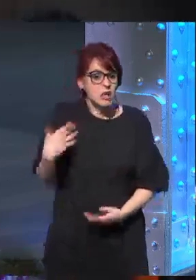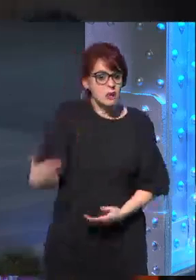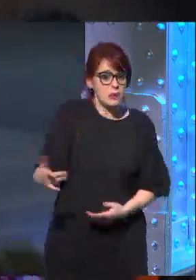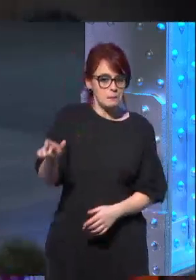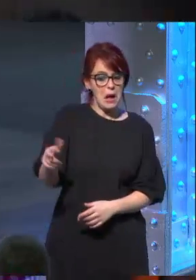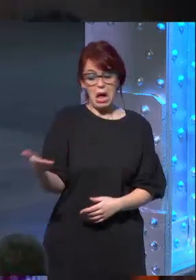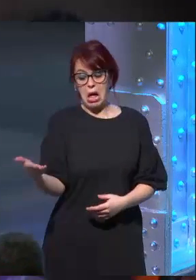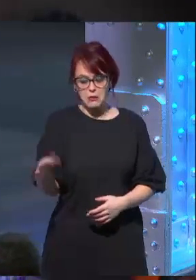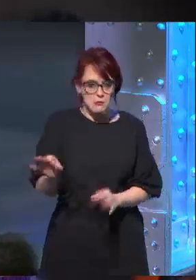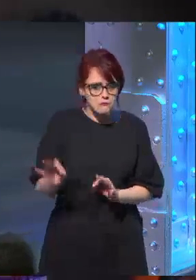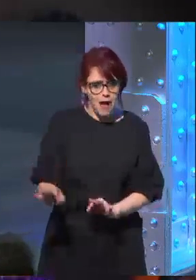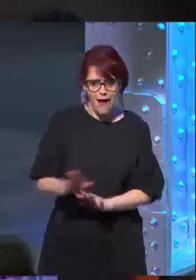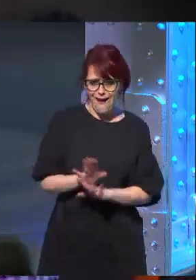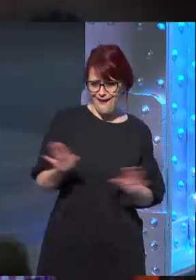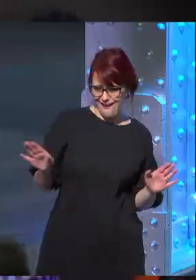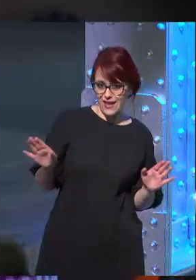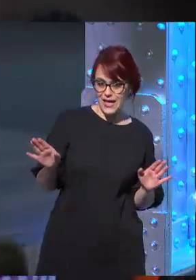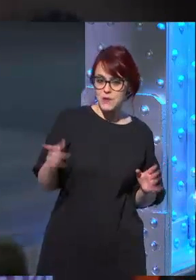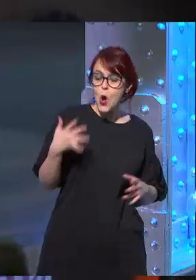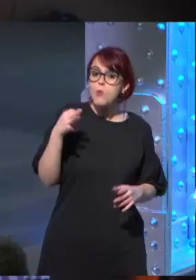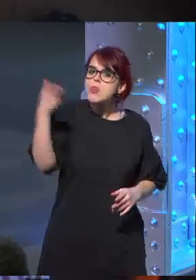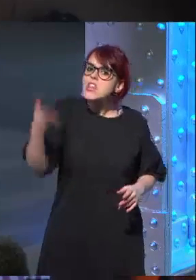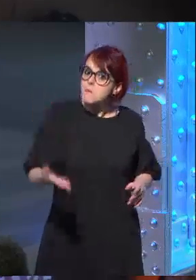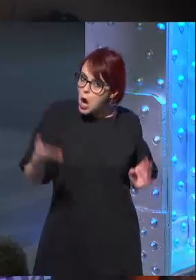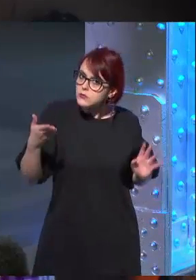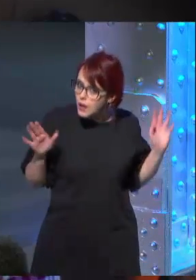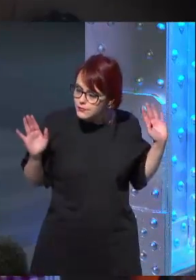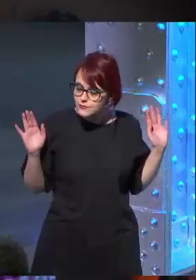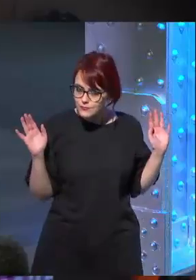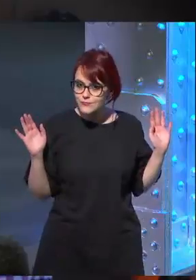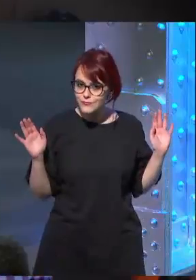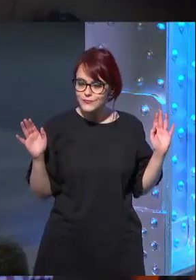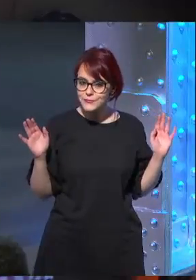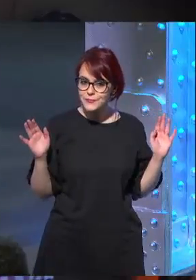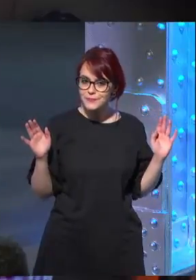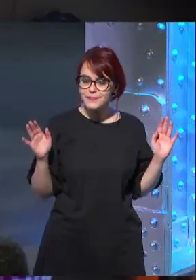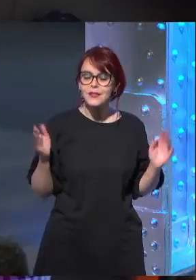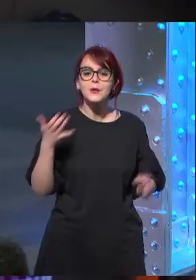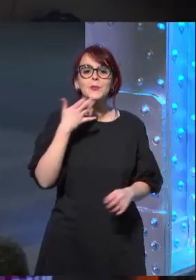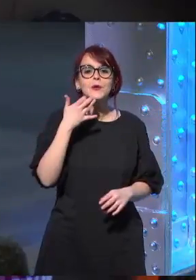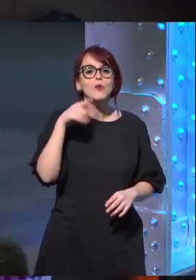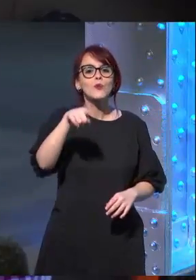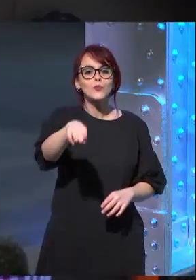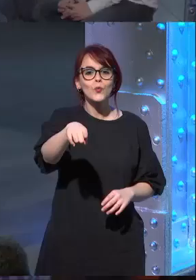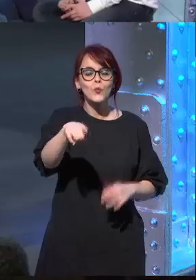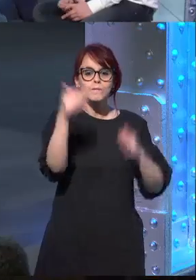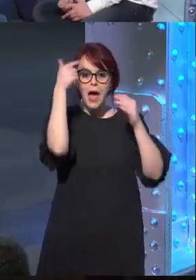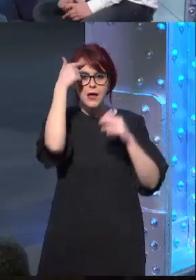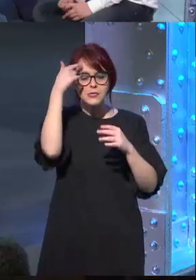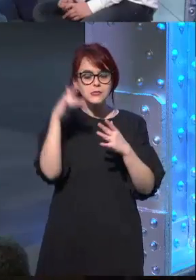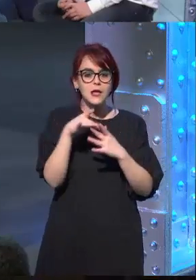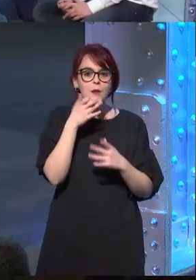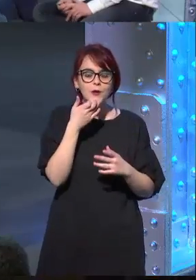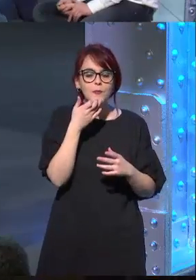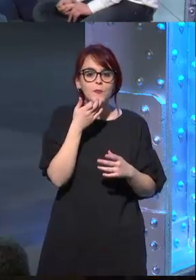what causes the addiction, curiosity. Yeah, I can live without my mobile, but you see a notification coming in and you immediately want to know what's